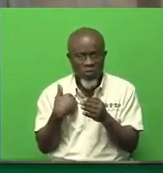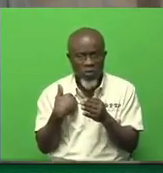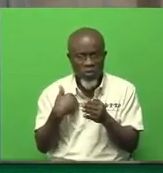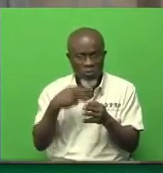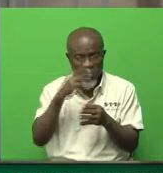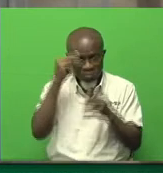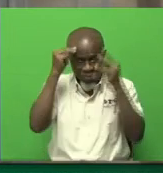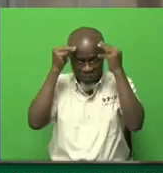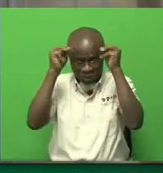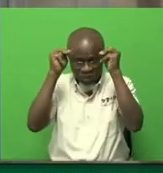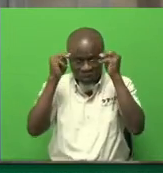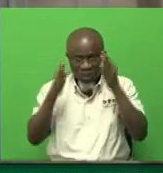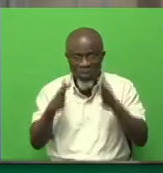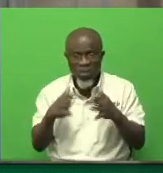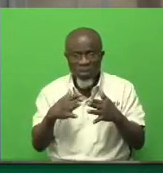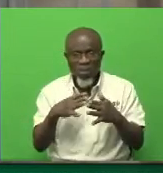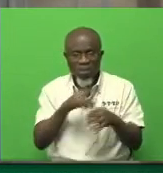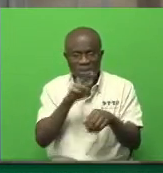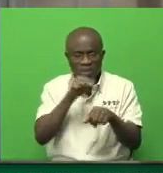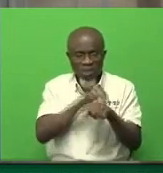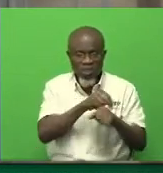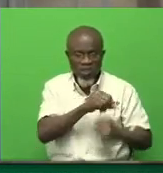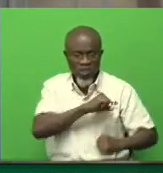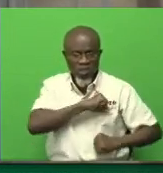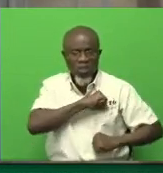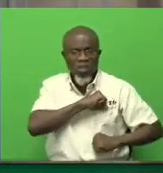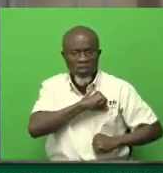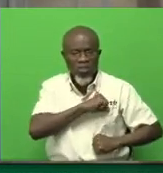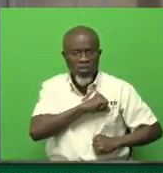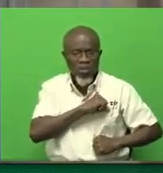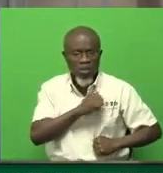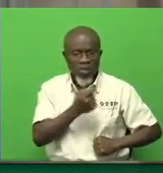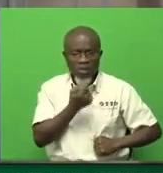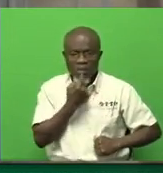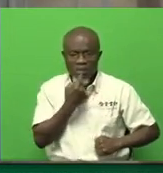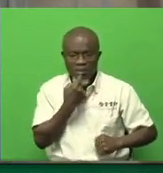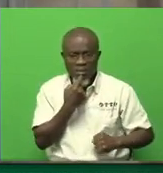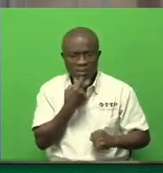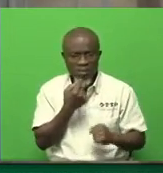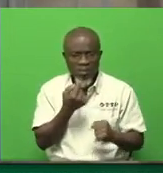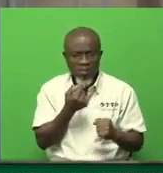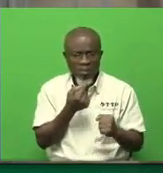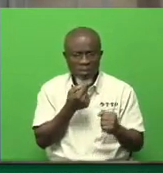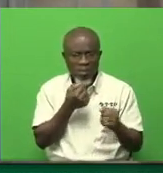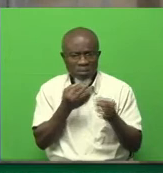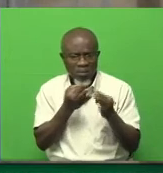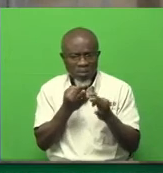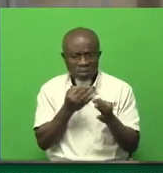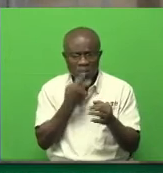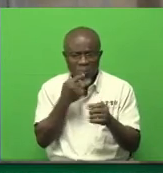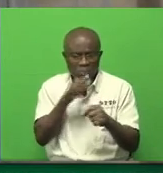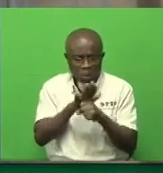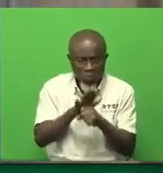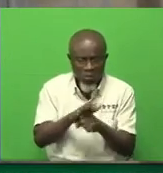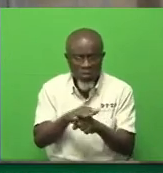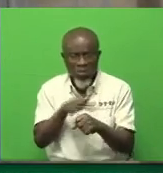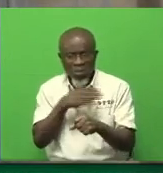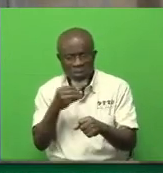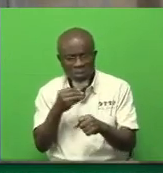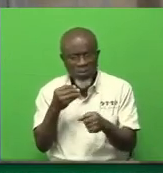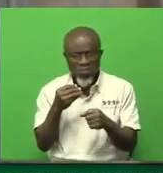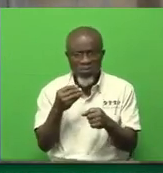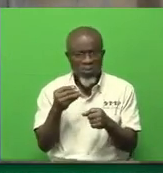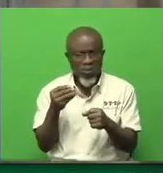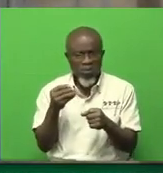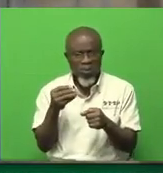has offered explanations excuses and guarantees he has issued assurances commitments and undertakings